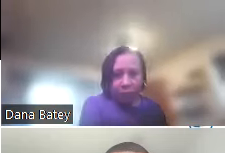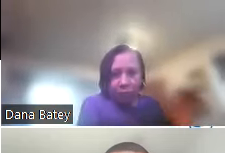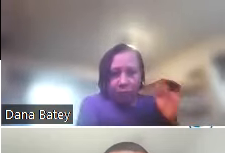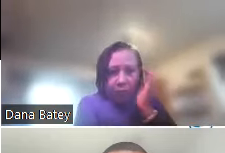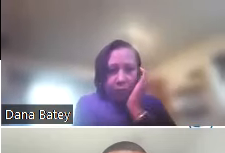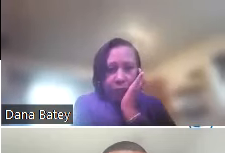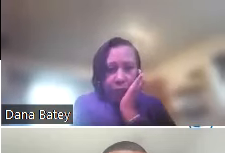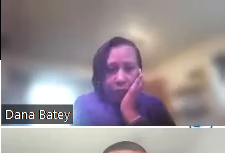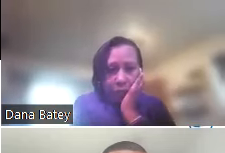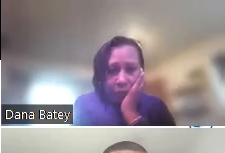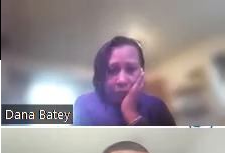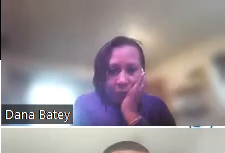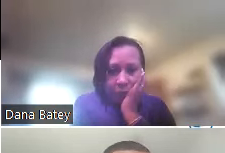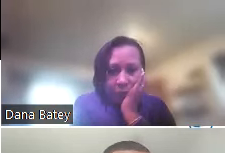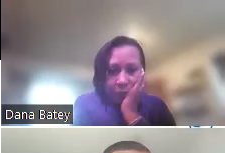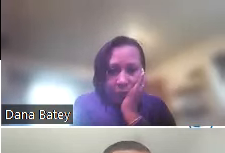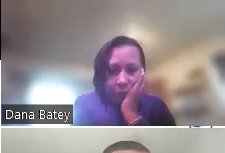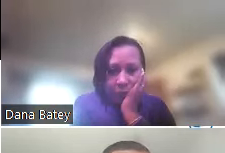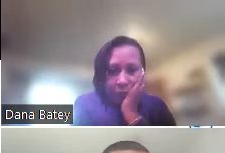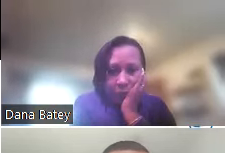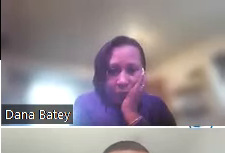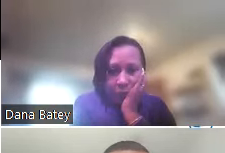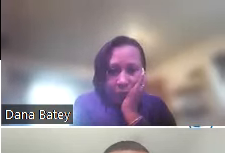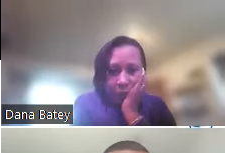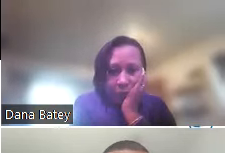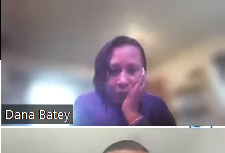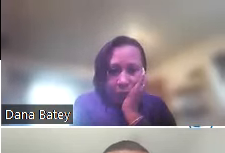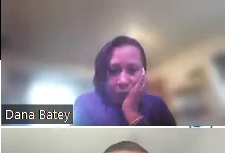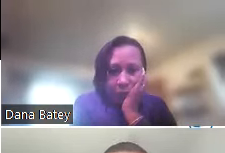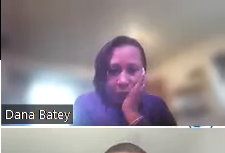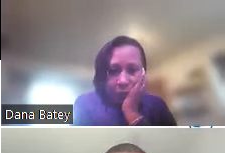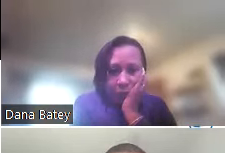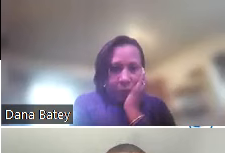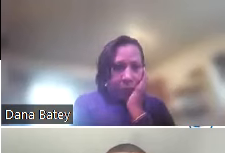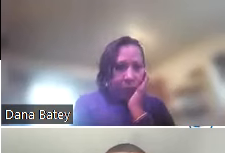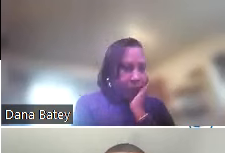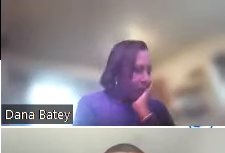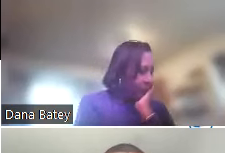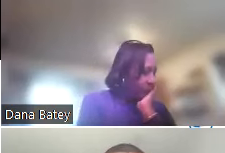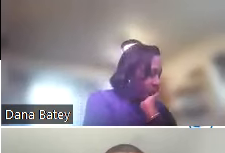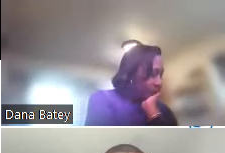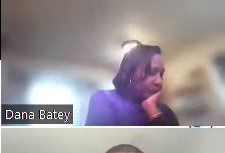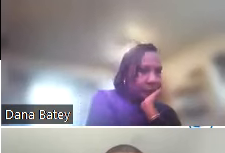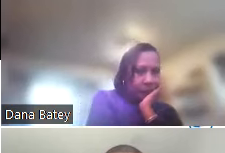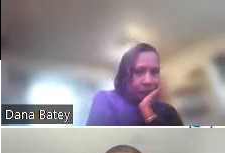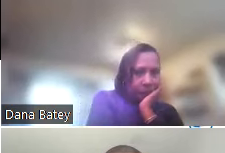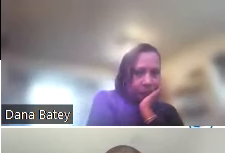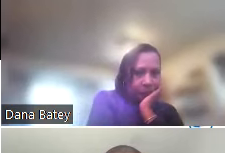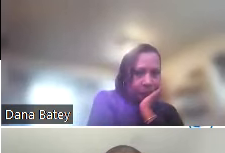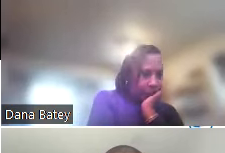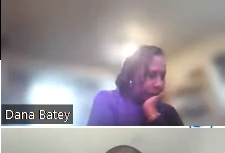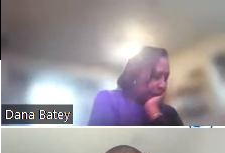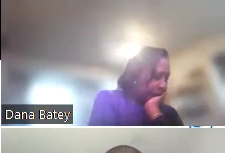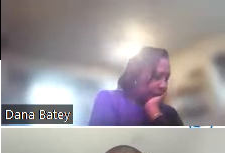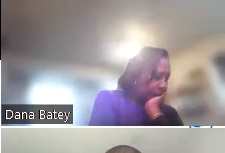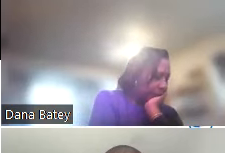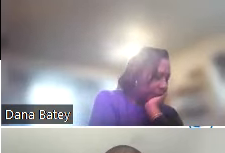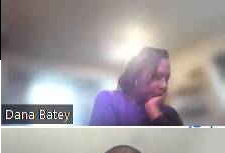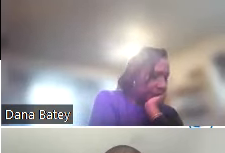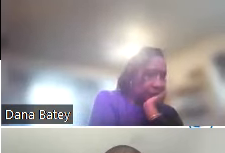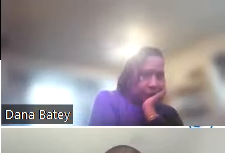became really difficult, right? Because we had stay-at-home orders, or there were vulnerable population who really couldn't be in person. And so we saw a lot of